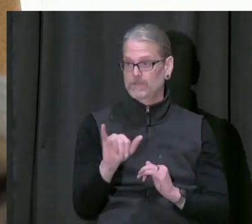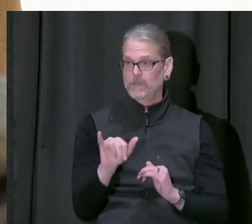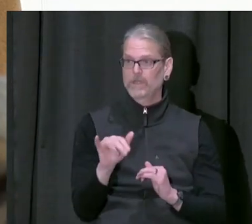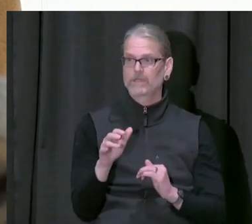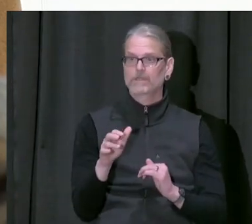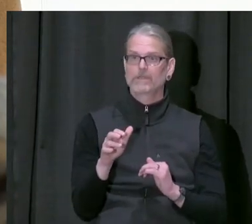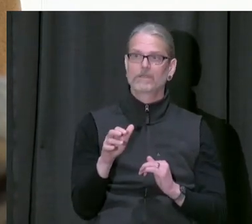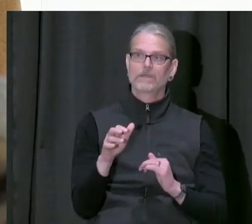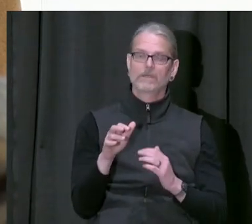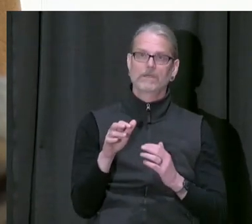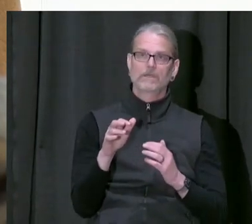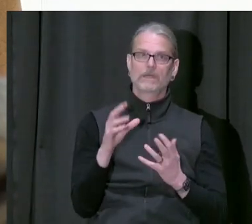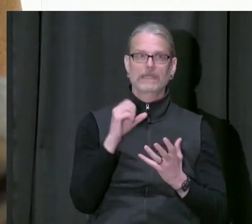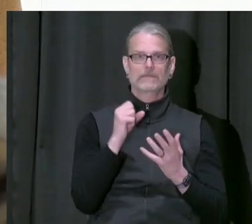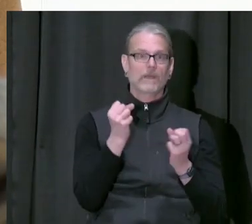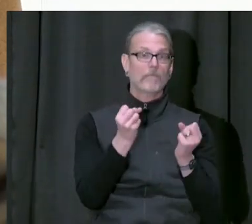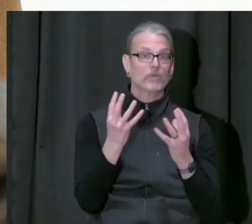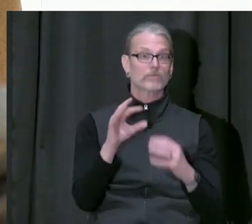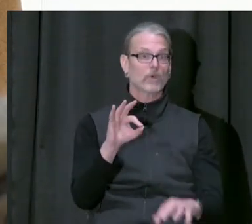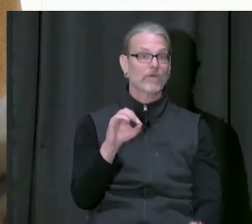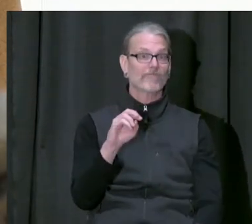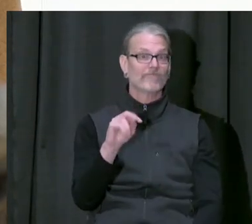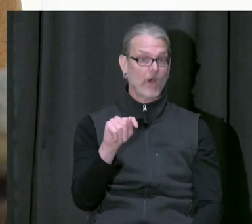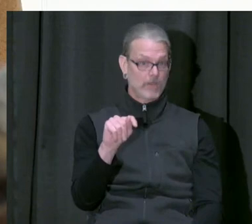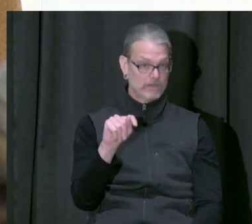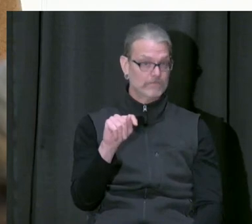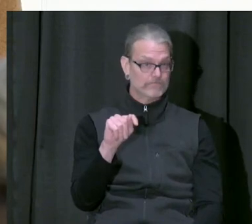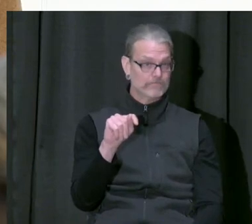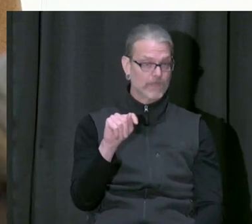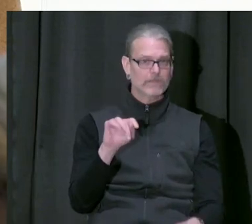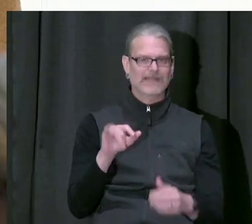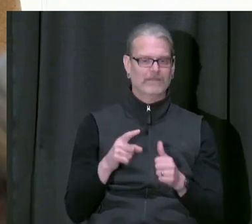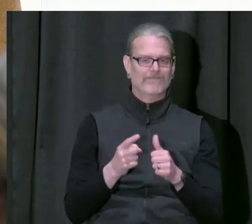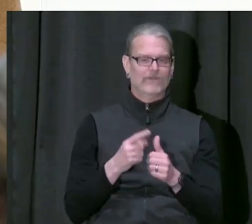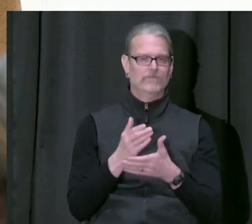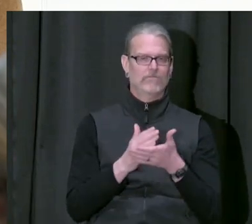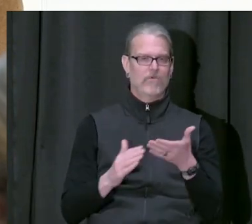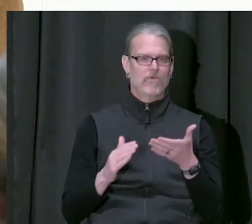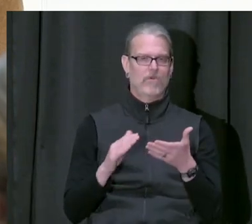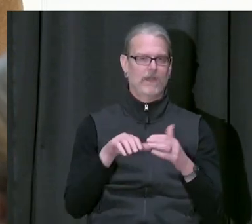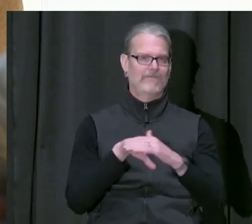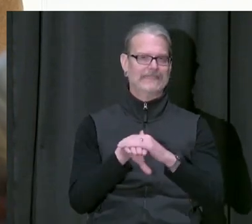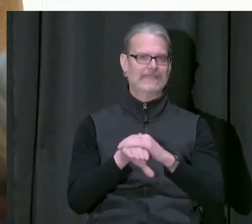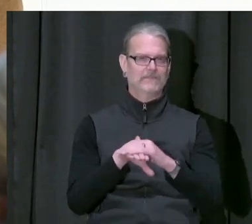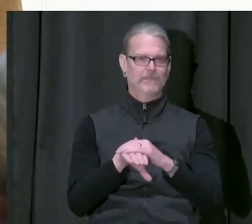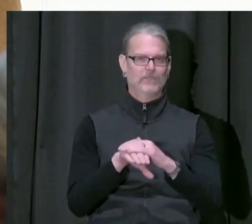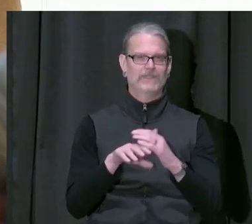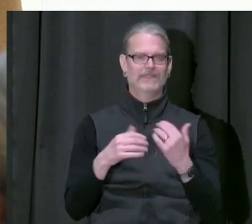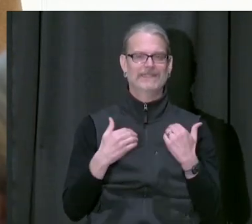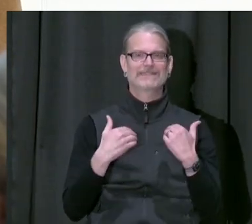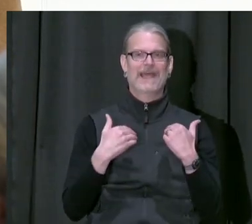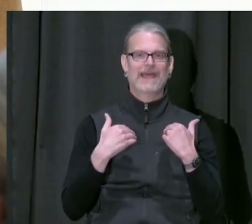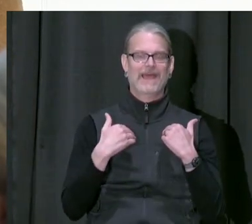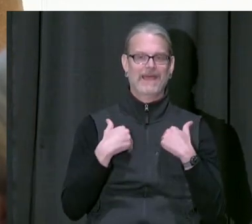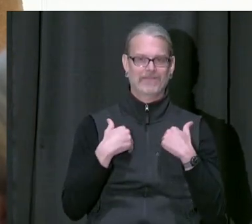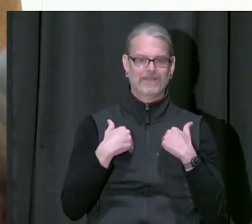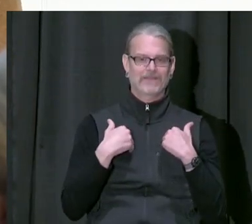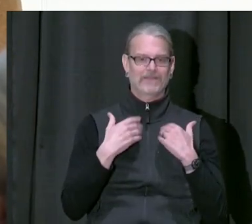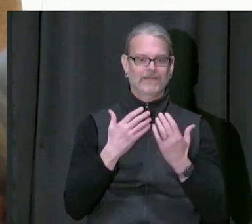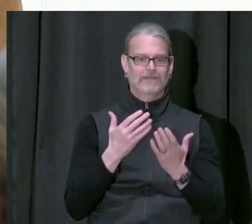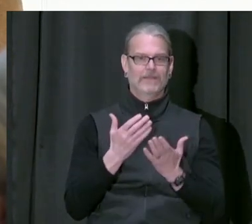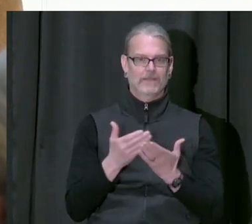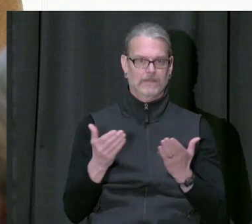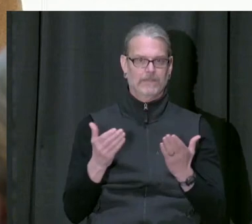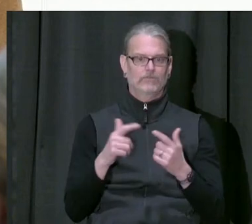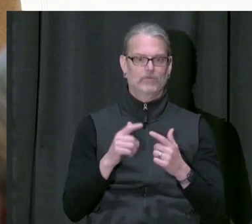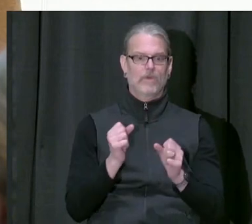means has, I guess, multiple fronts. So the very first part of accessibility is building the features to make